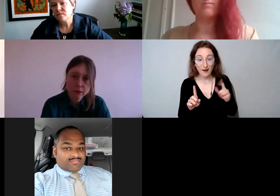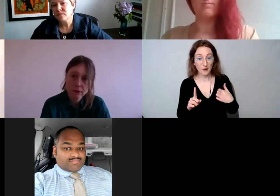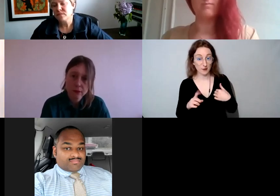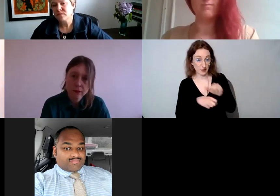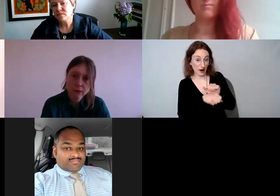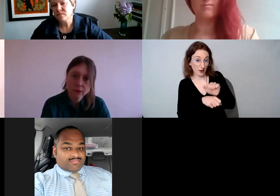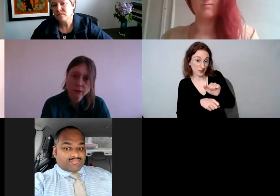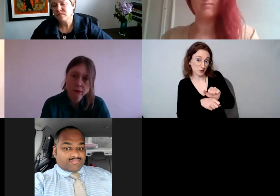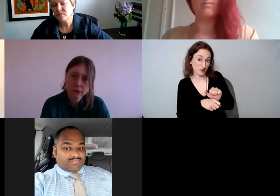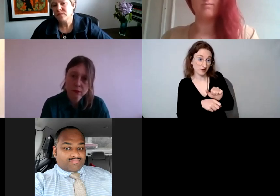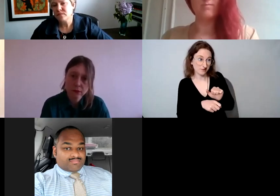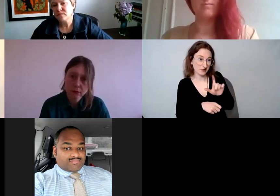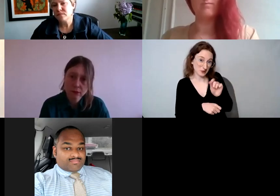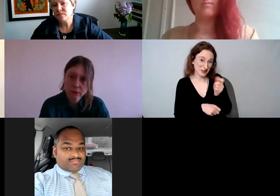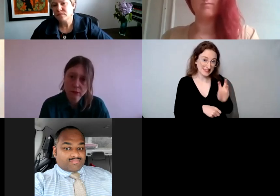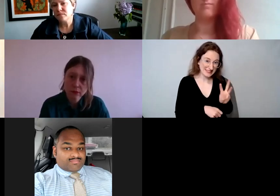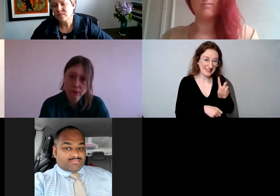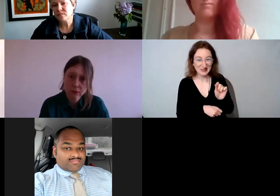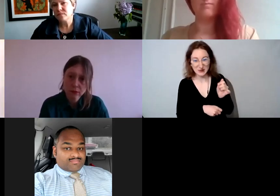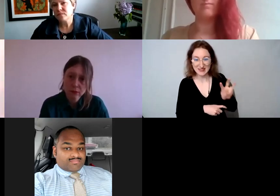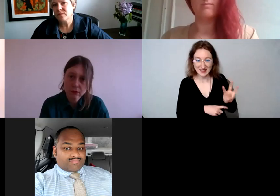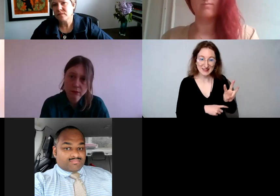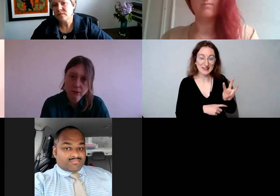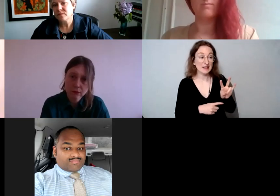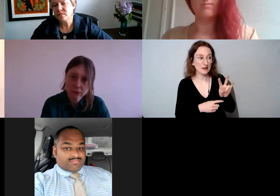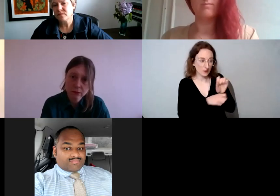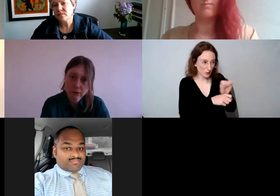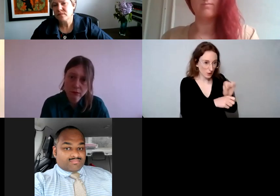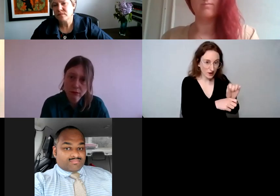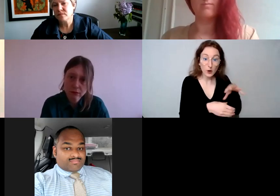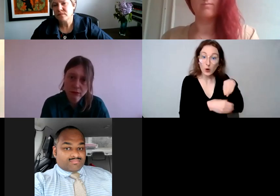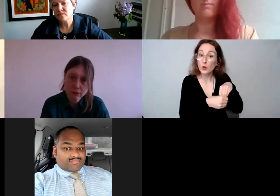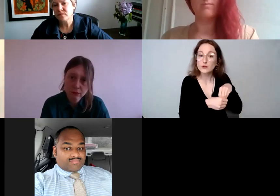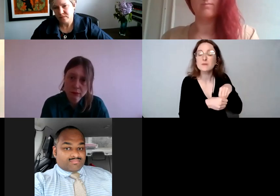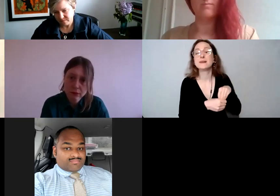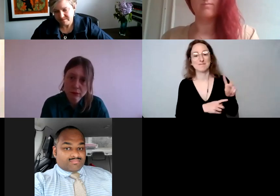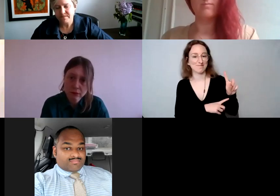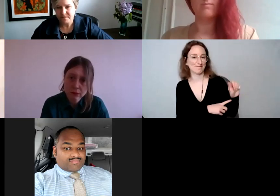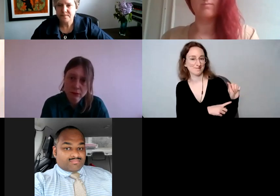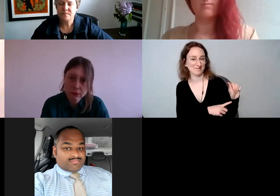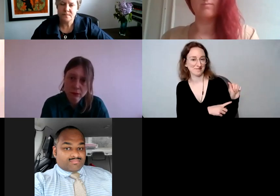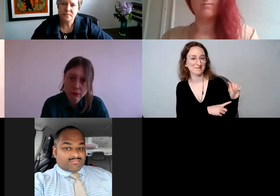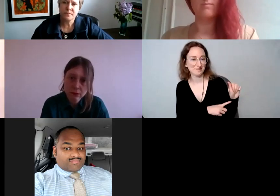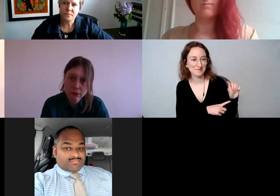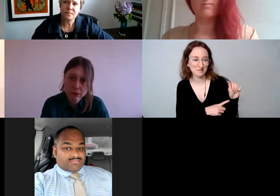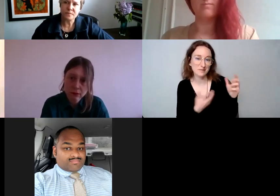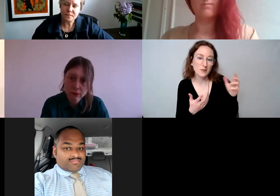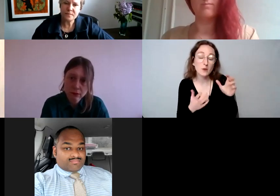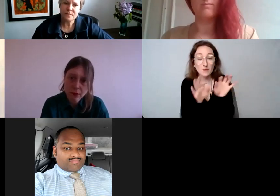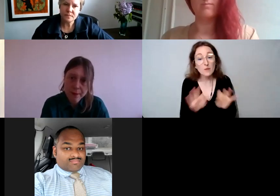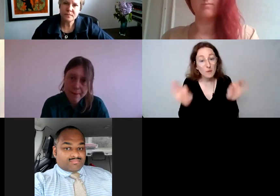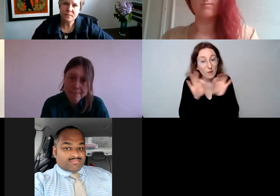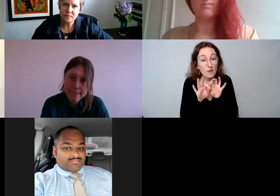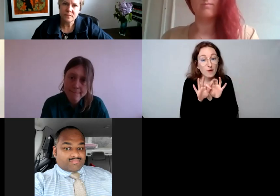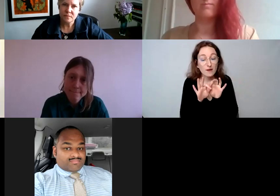field, inclusia most often, almost always meant disability inclusion. And I think that this is very, very